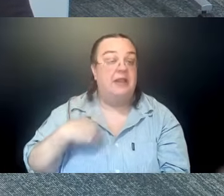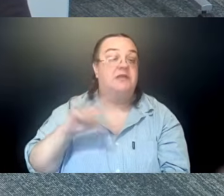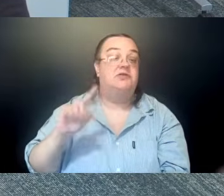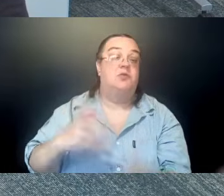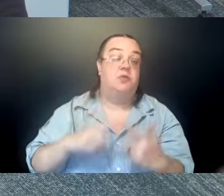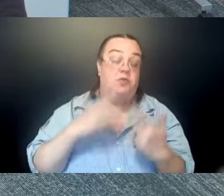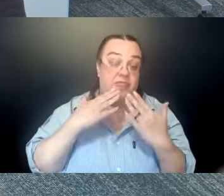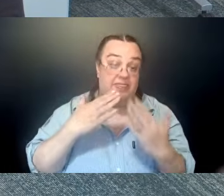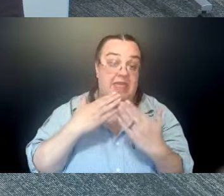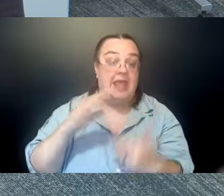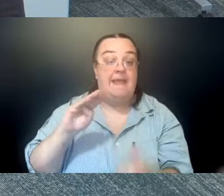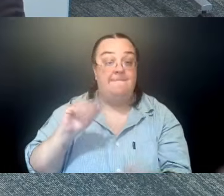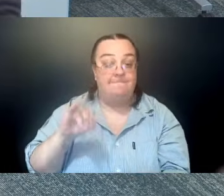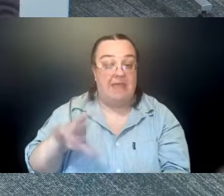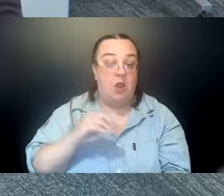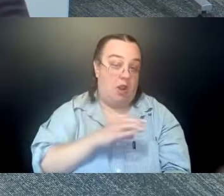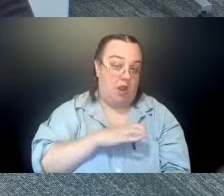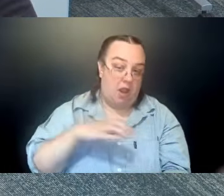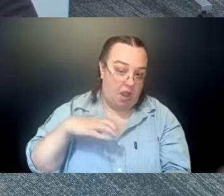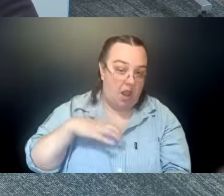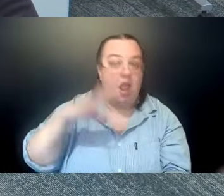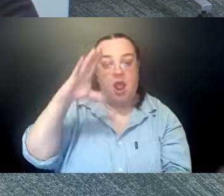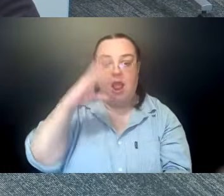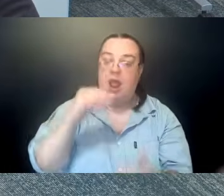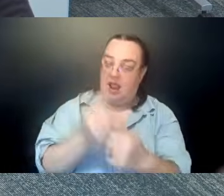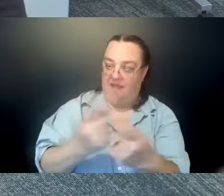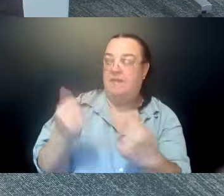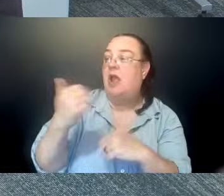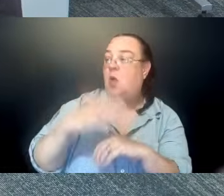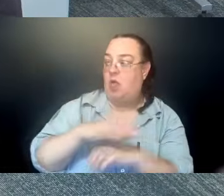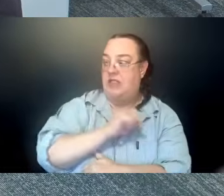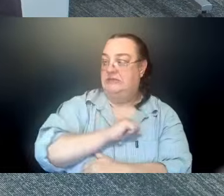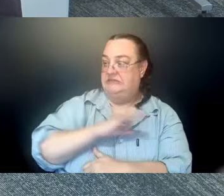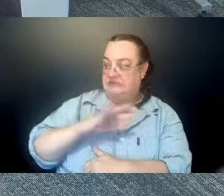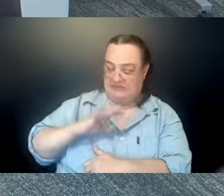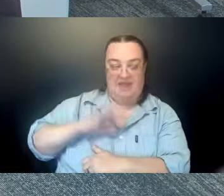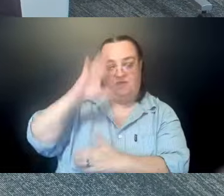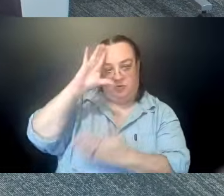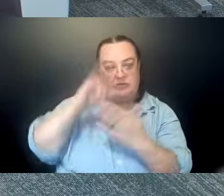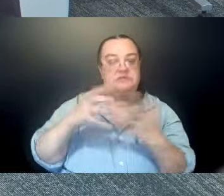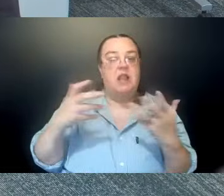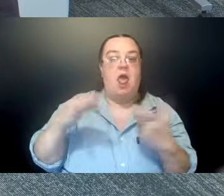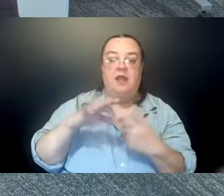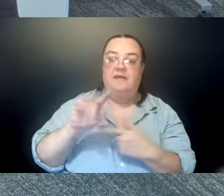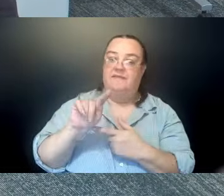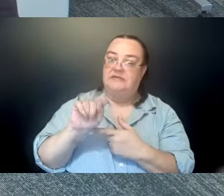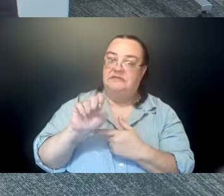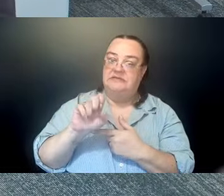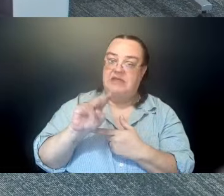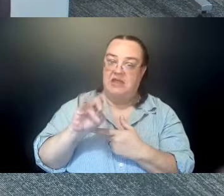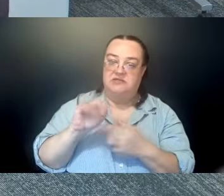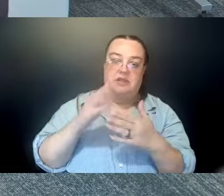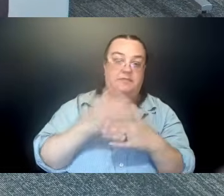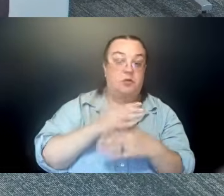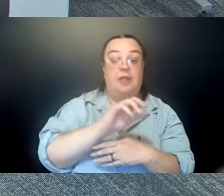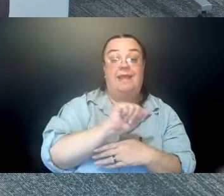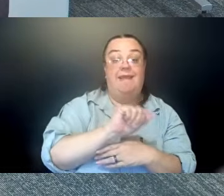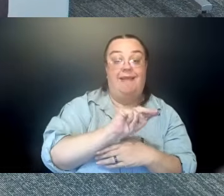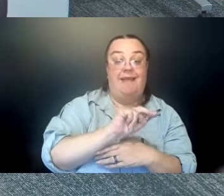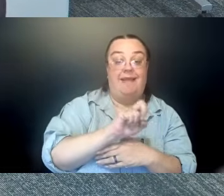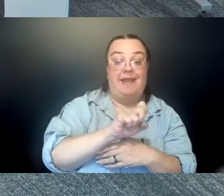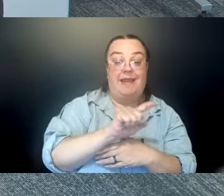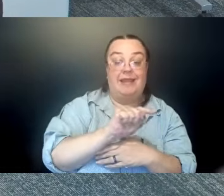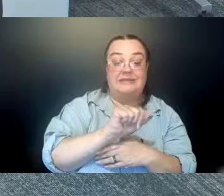mayor and council. I know it's been, and everybody else on staff. Obviously, there's a lot of tension between the annexation vote,